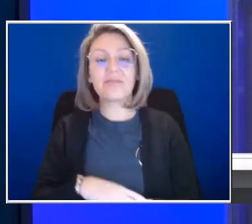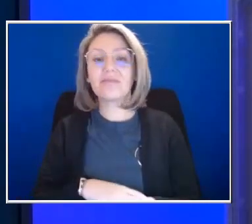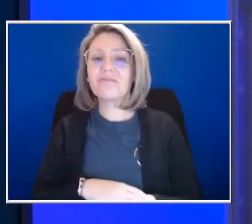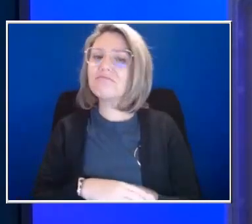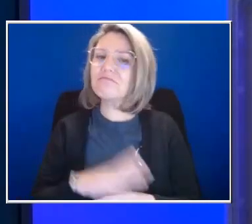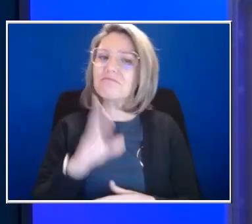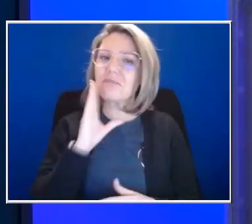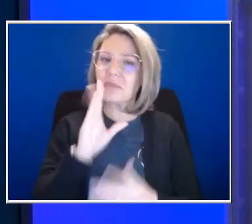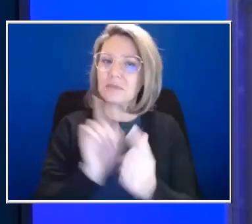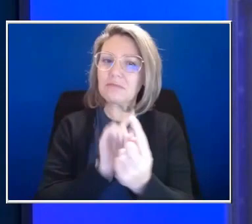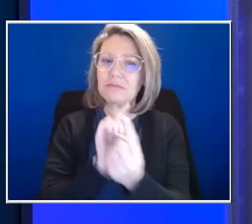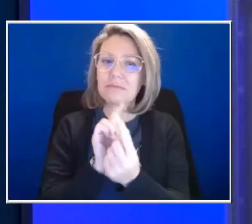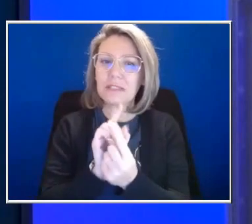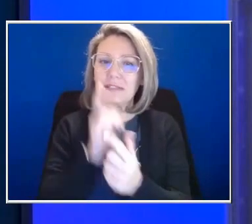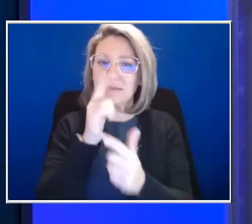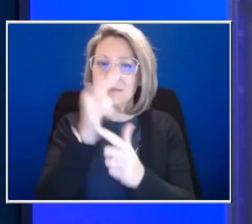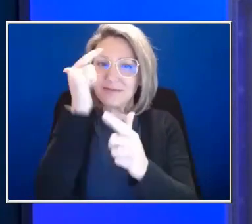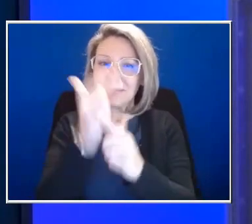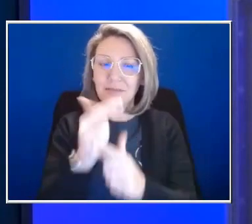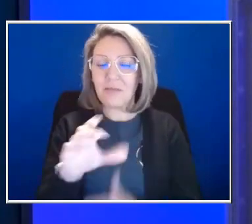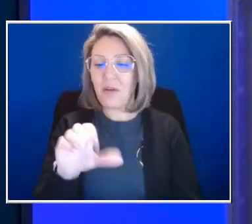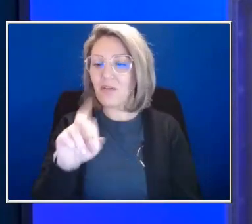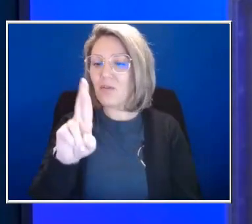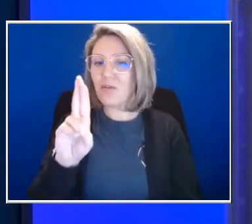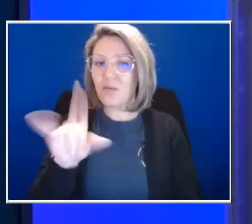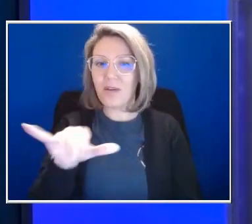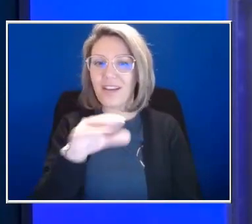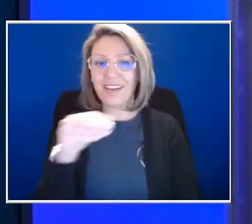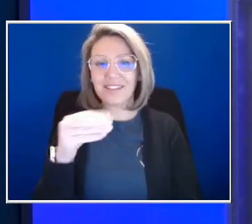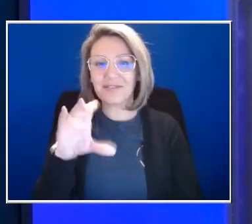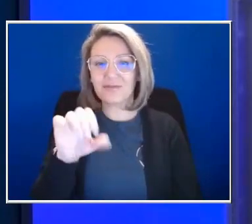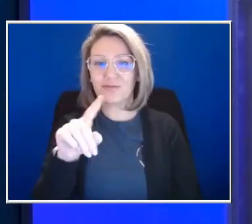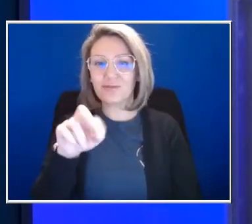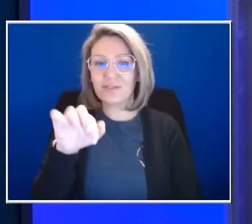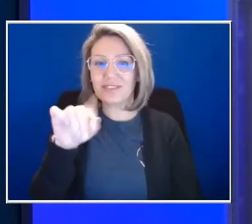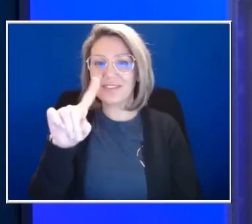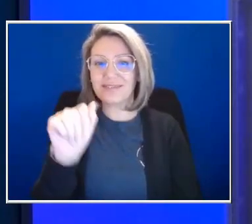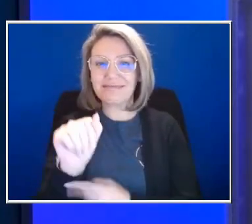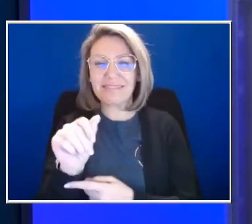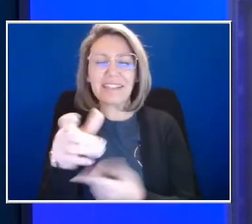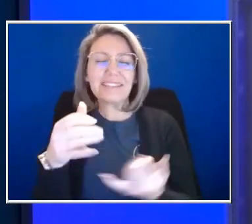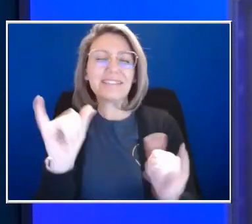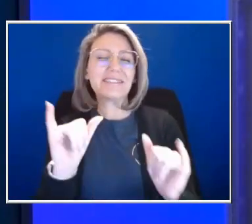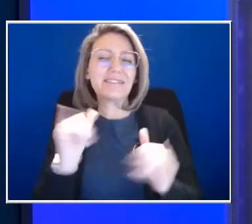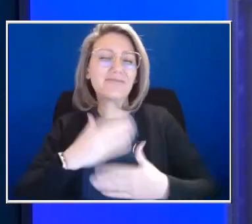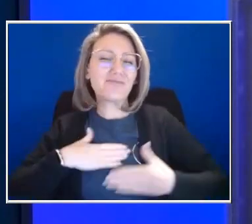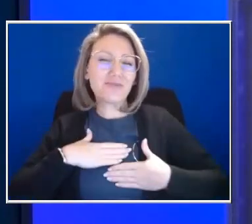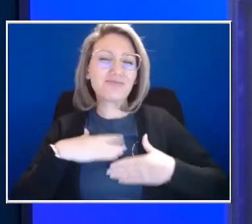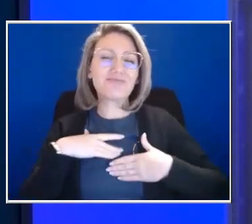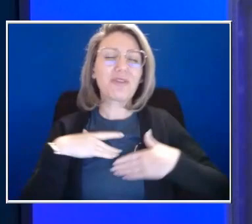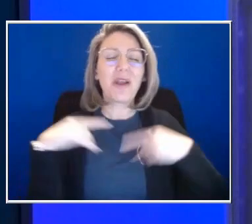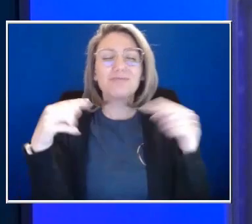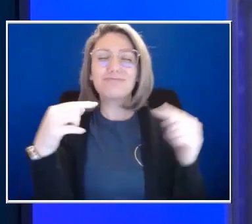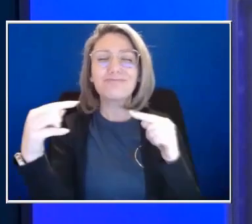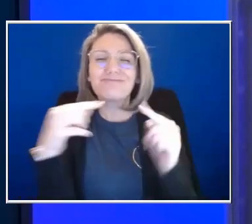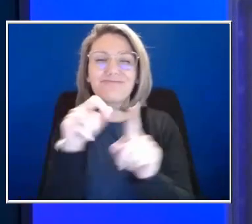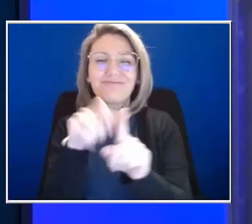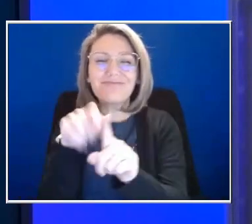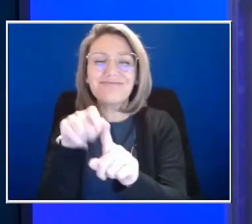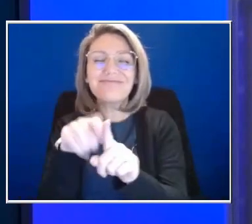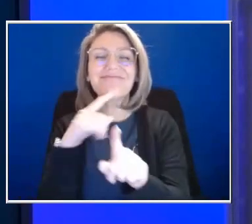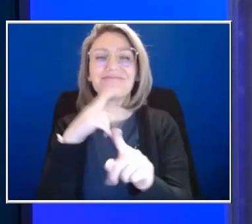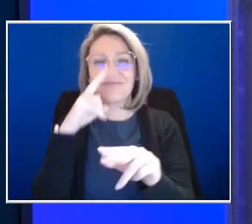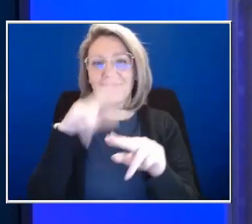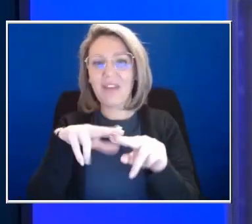and Christina. They are close. They still enjoy a little sibling rivalry and poke some fun at each other. But when not one of them,